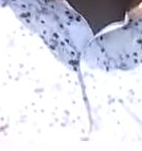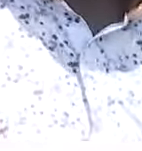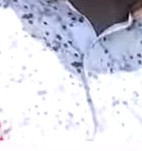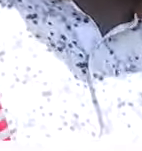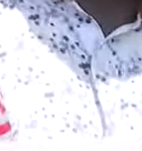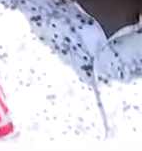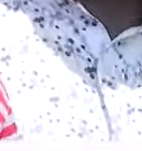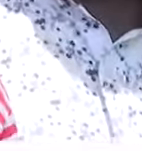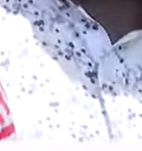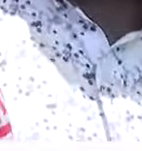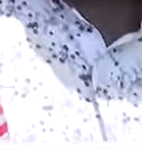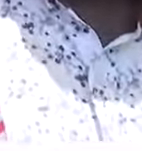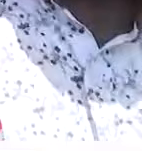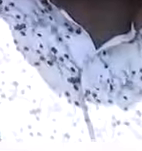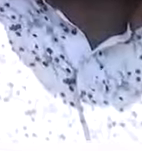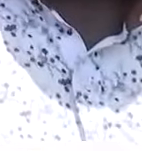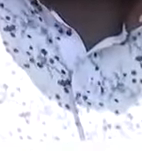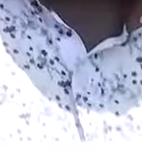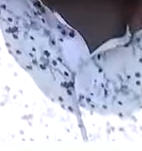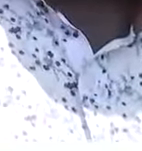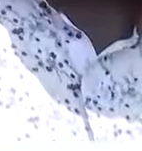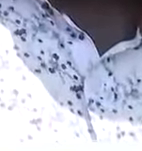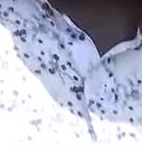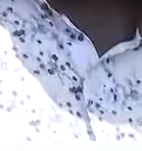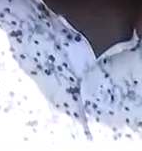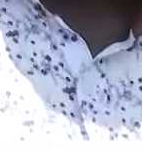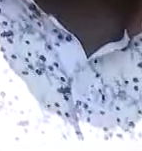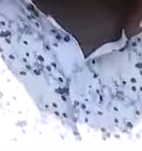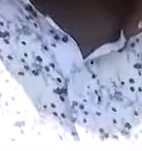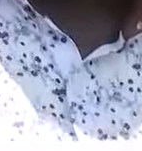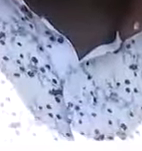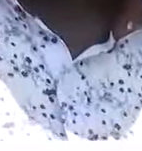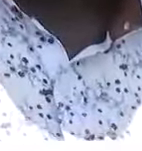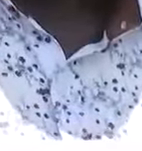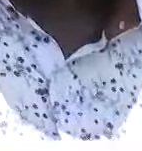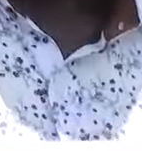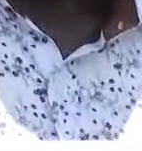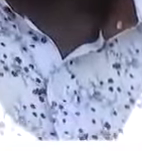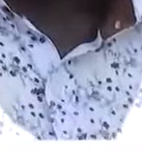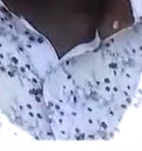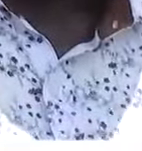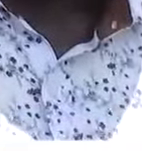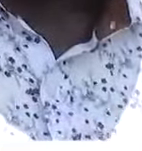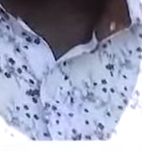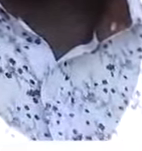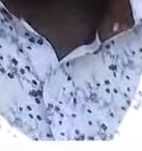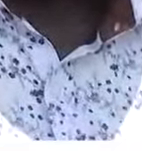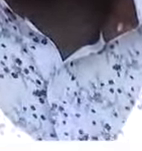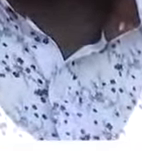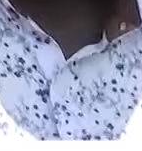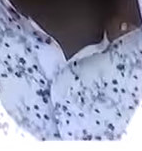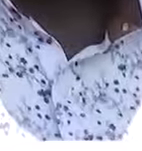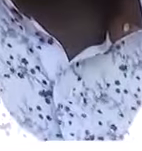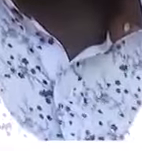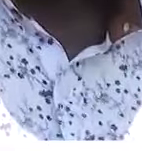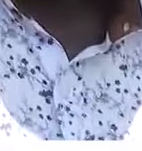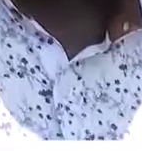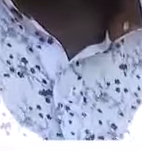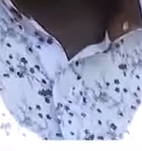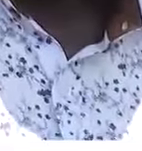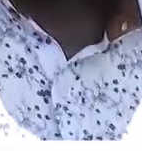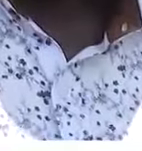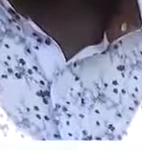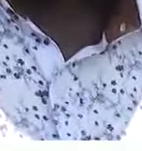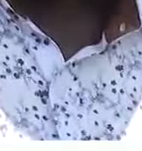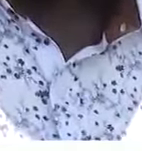mkulima maarufu. Chenye tumepata kwa hii program ya CGA ni mafunzo ya